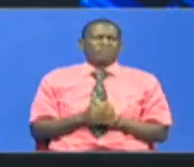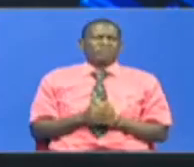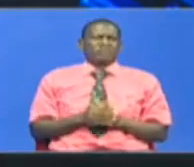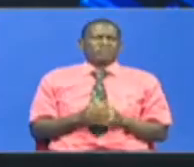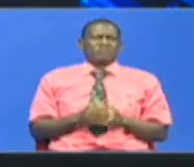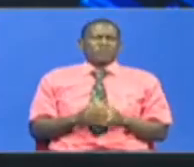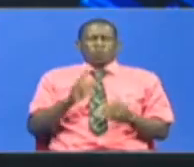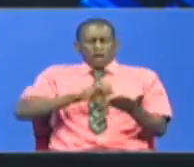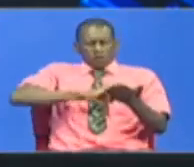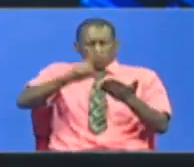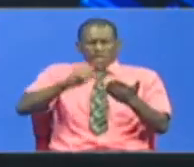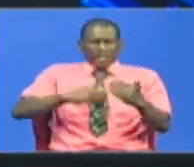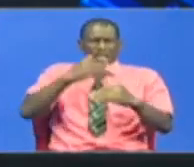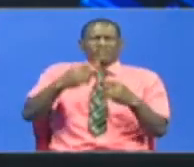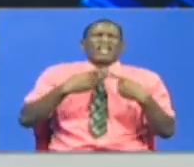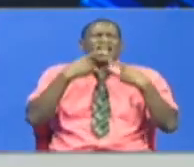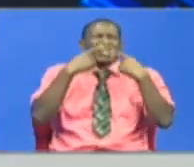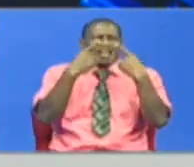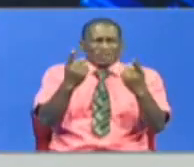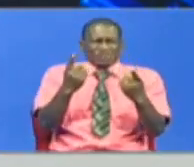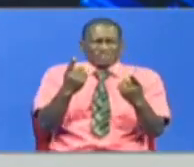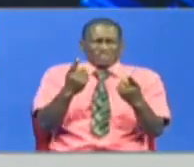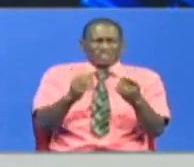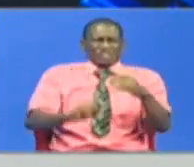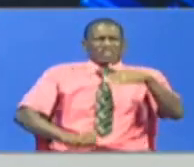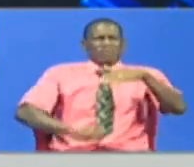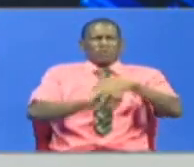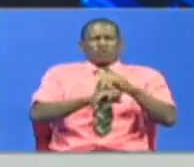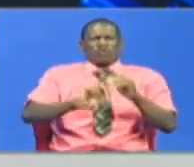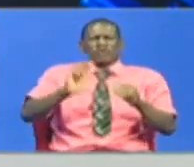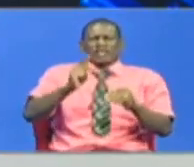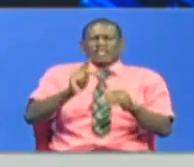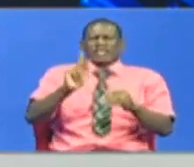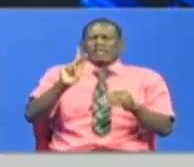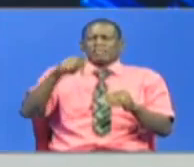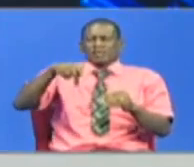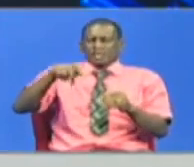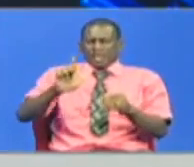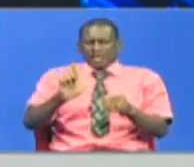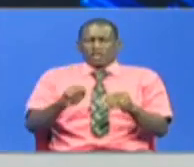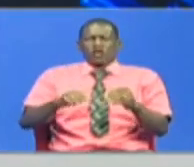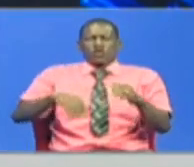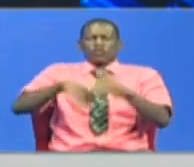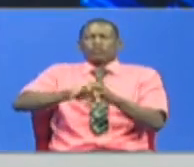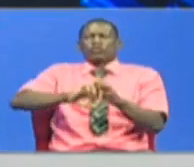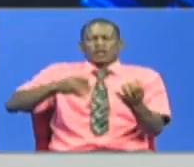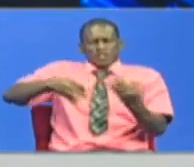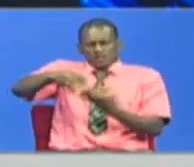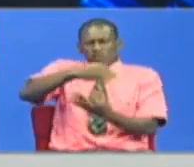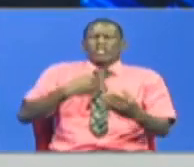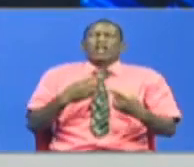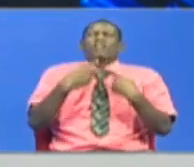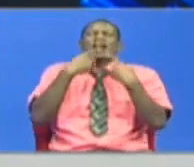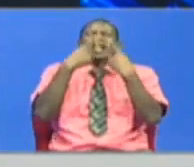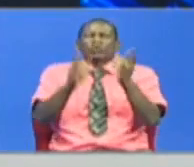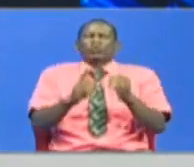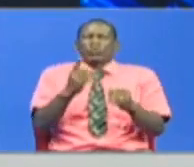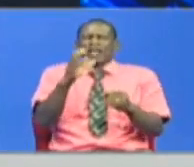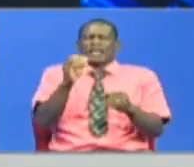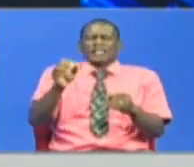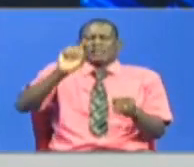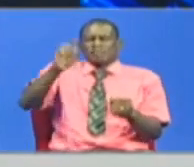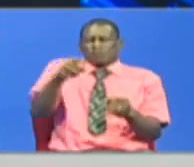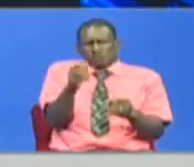Barely a week after announcing a record sponsorship for the Kenyan Premier League, the Football Kenya Federation has announced a 100 million